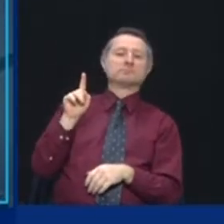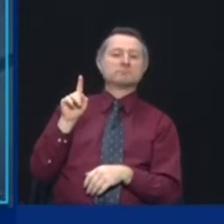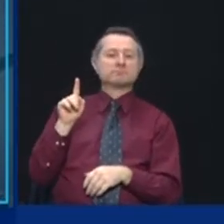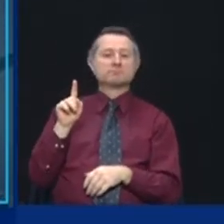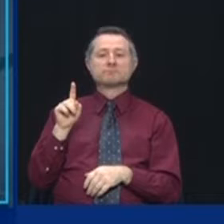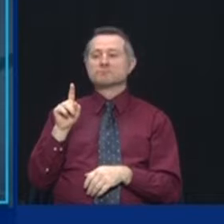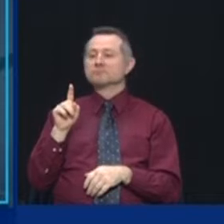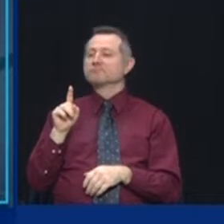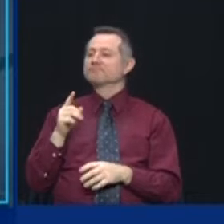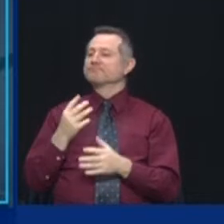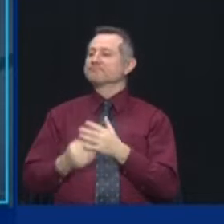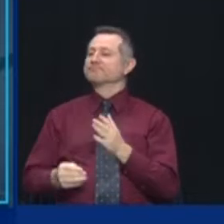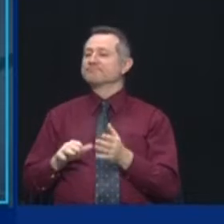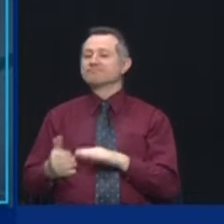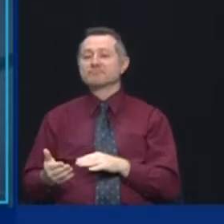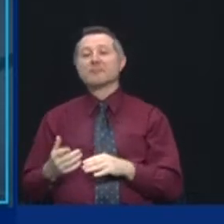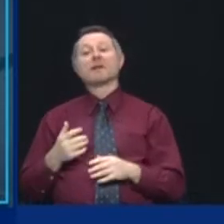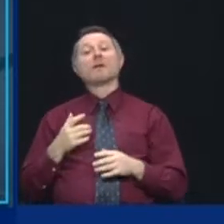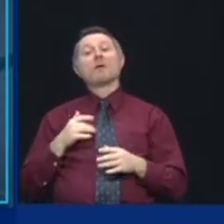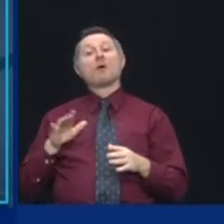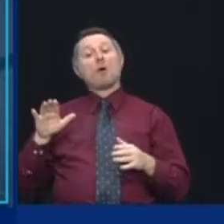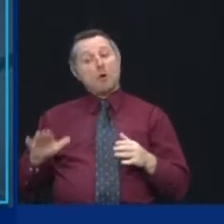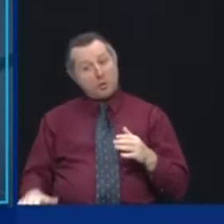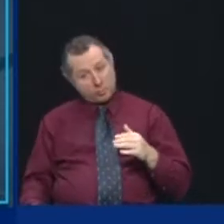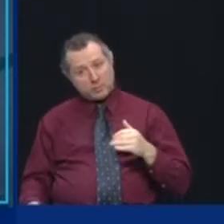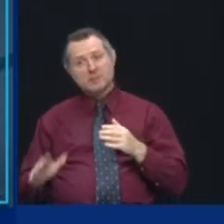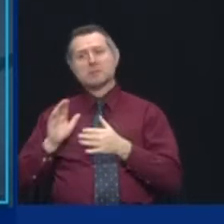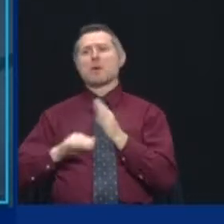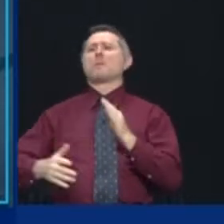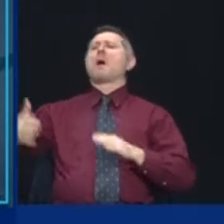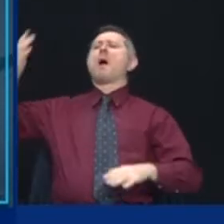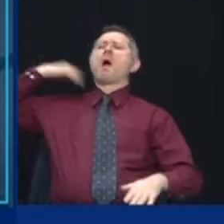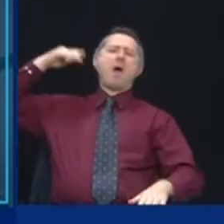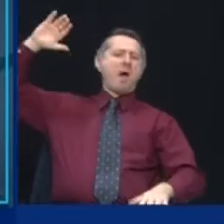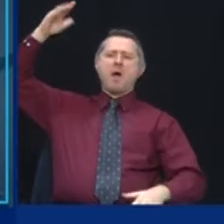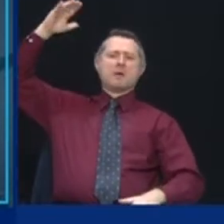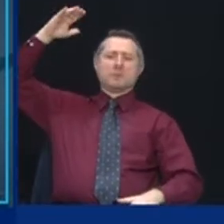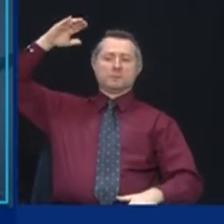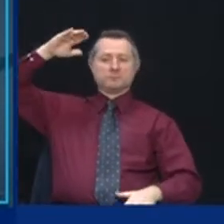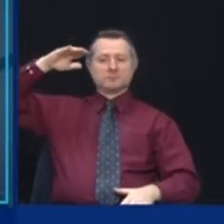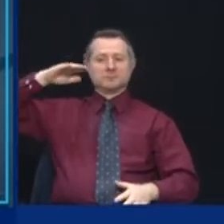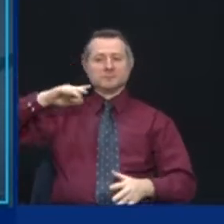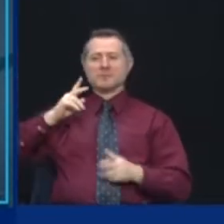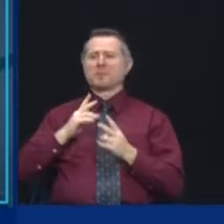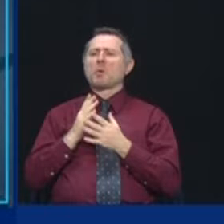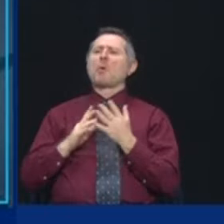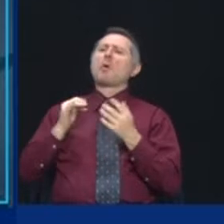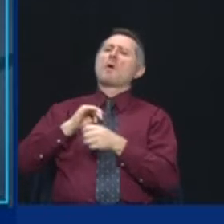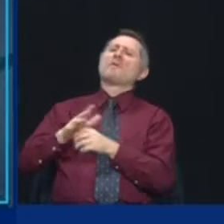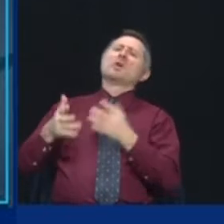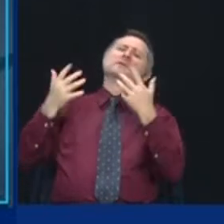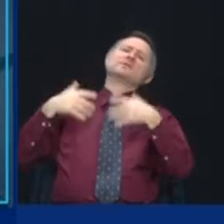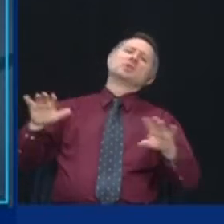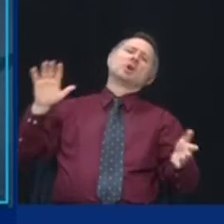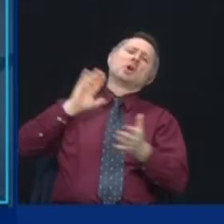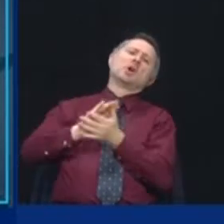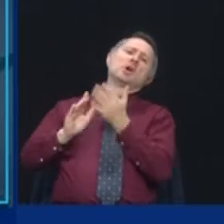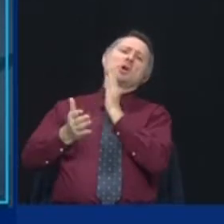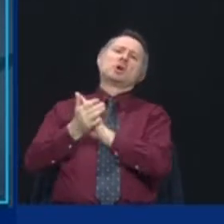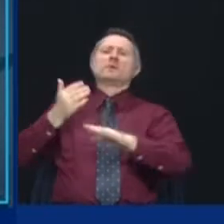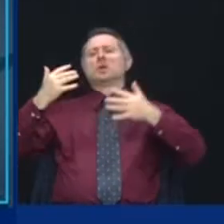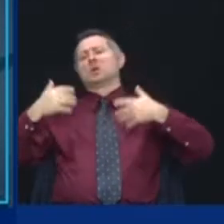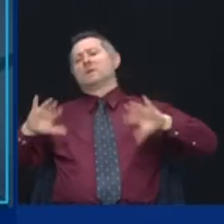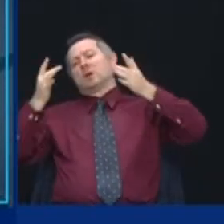lower than it has been. But for people who say, well, this is over, this